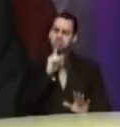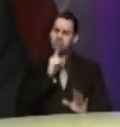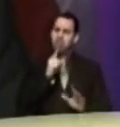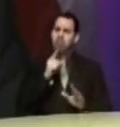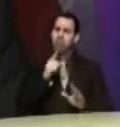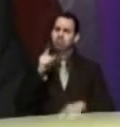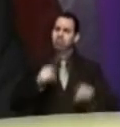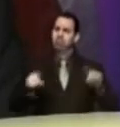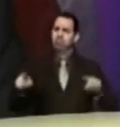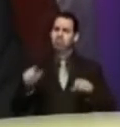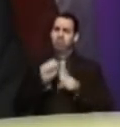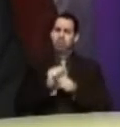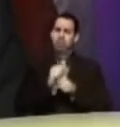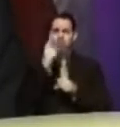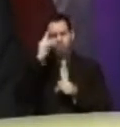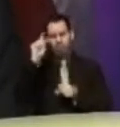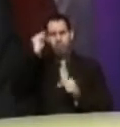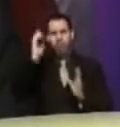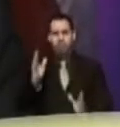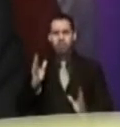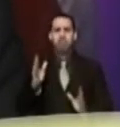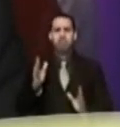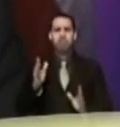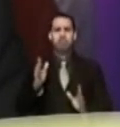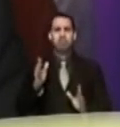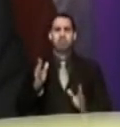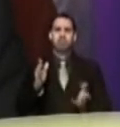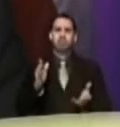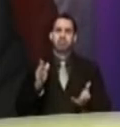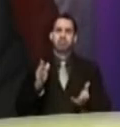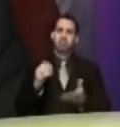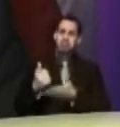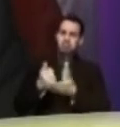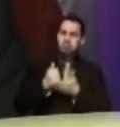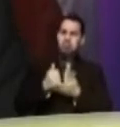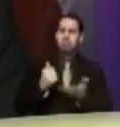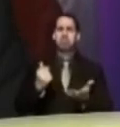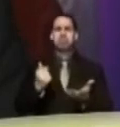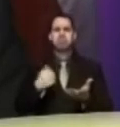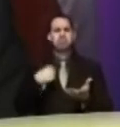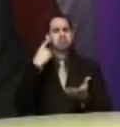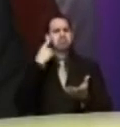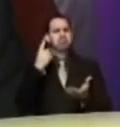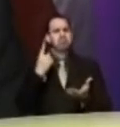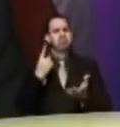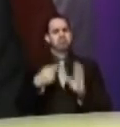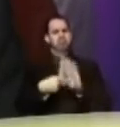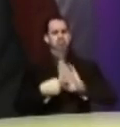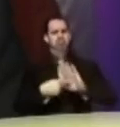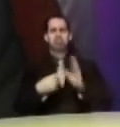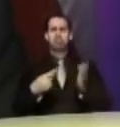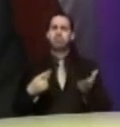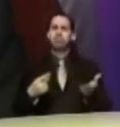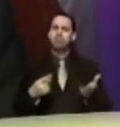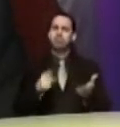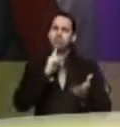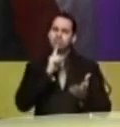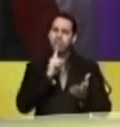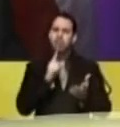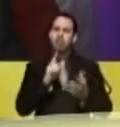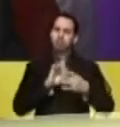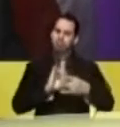of people that work with and for the governor who are in our camp and helping us out, and I think that that shows that you know, that